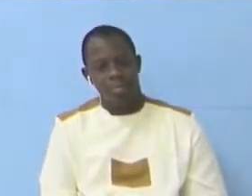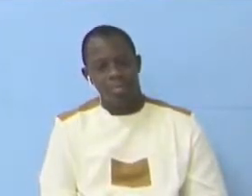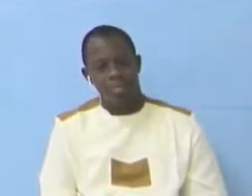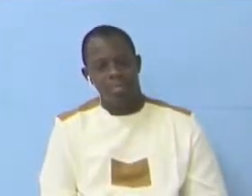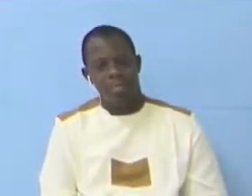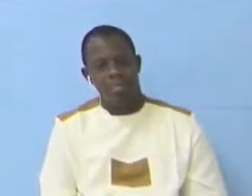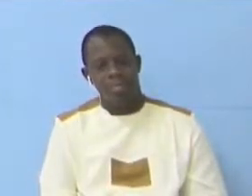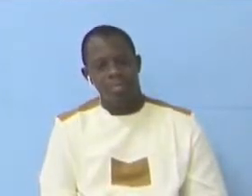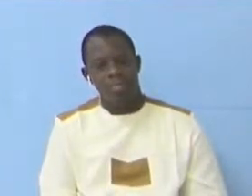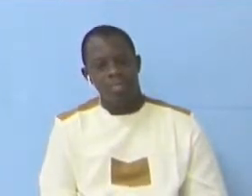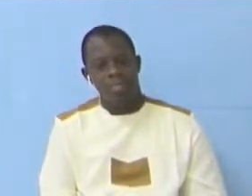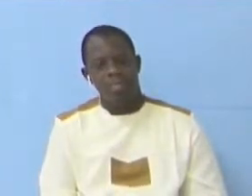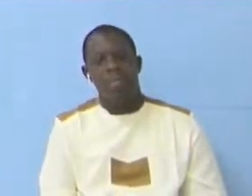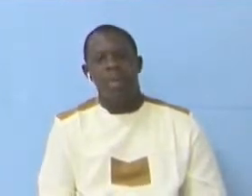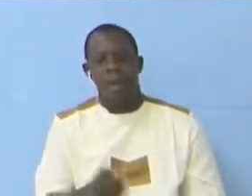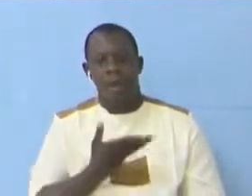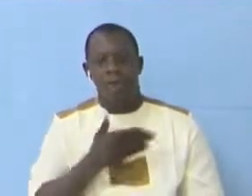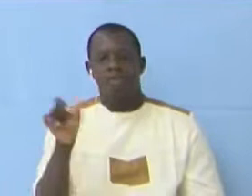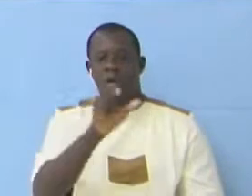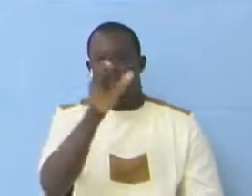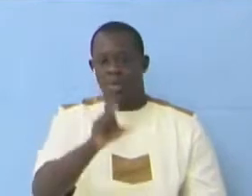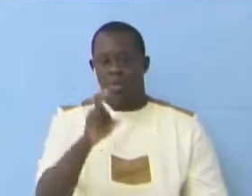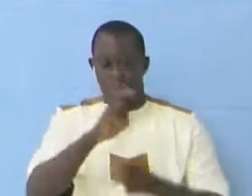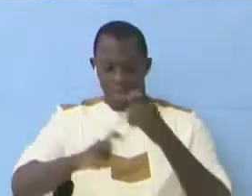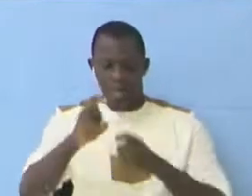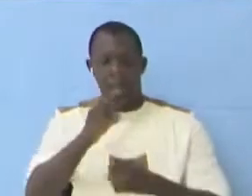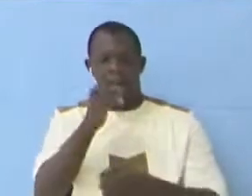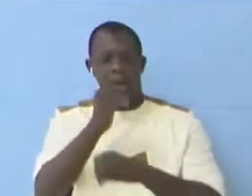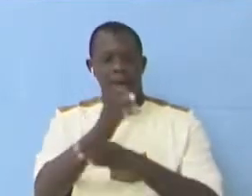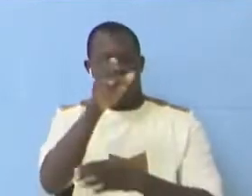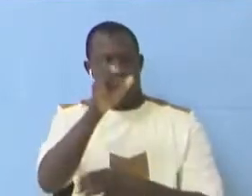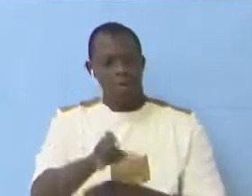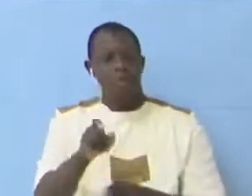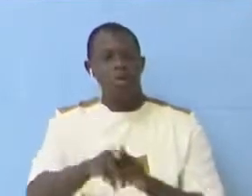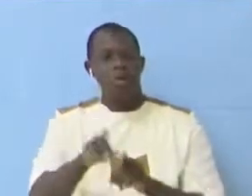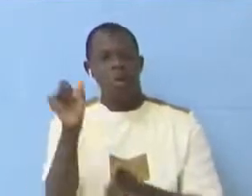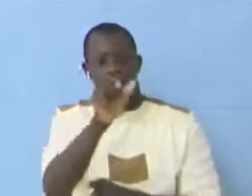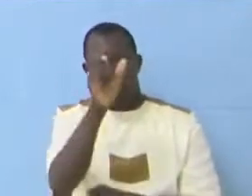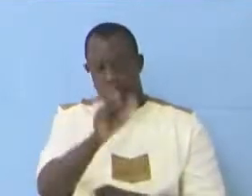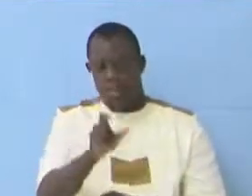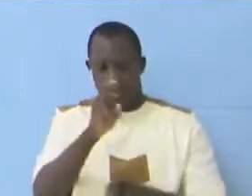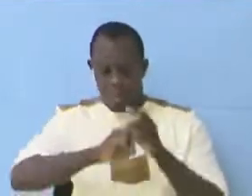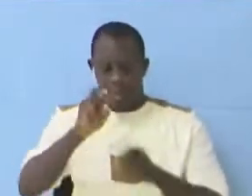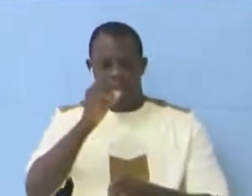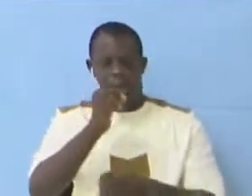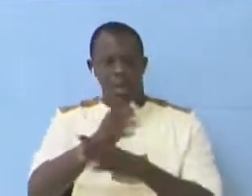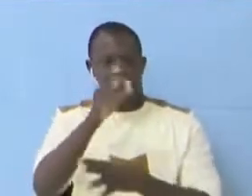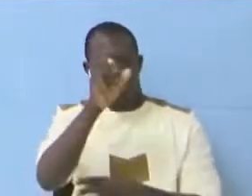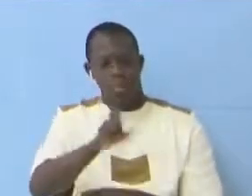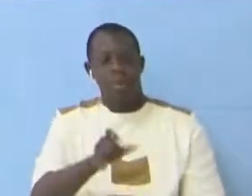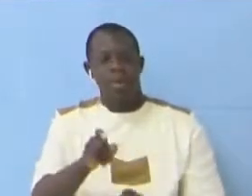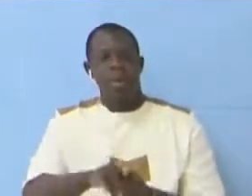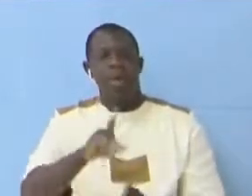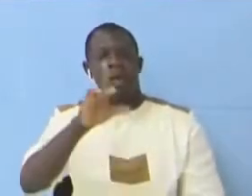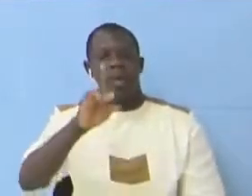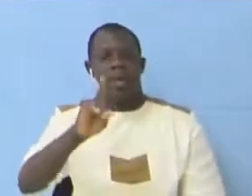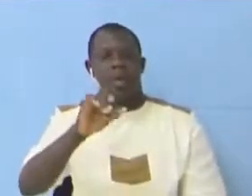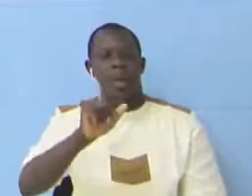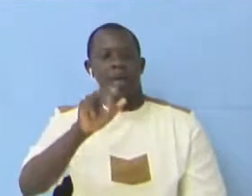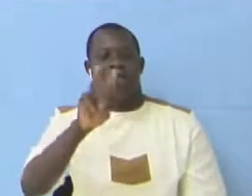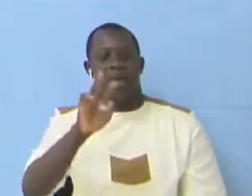Awa Pound, Ghanaian. Osei Daniel, Ghanaian. David